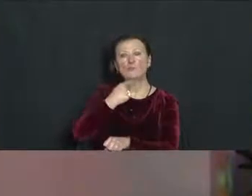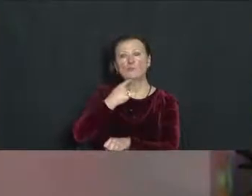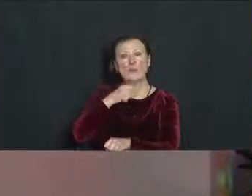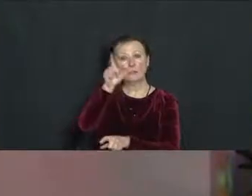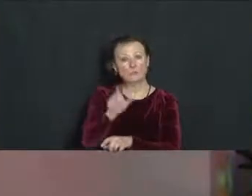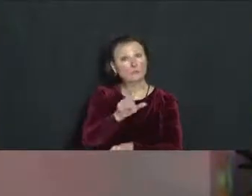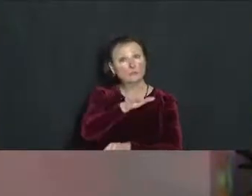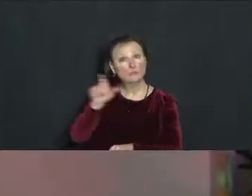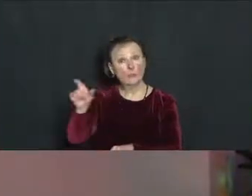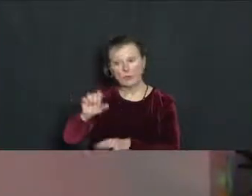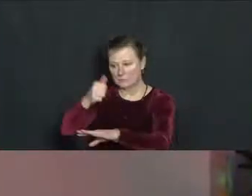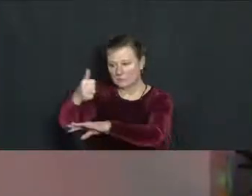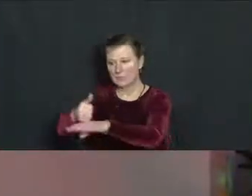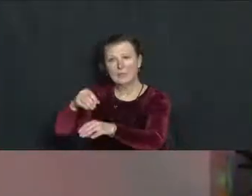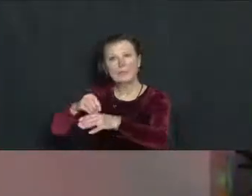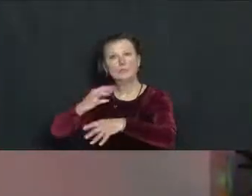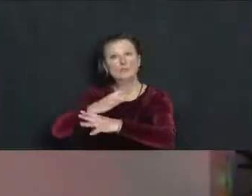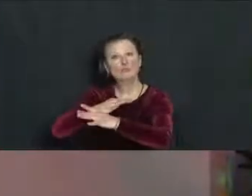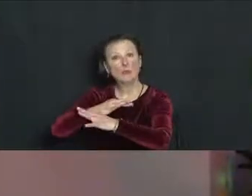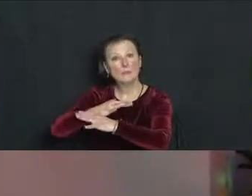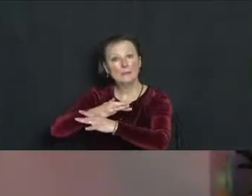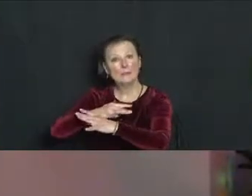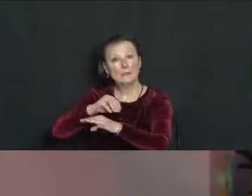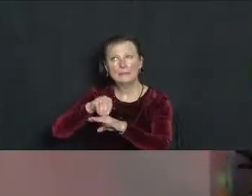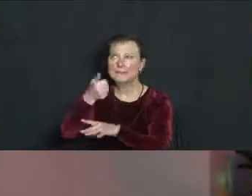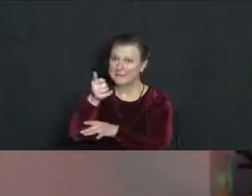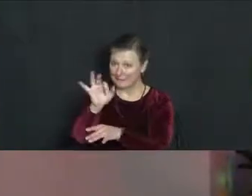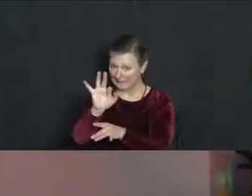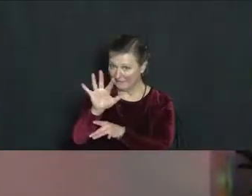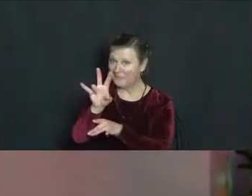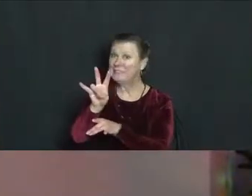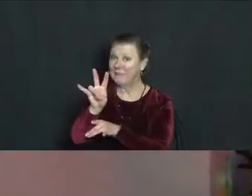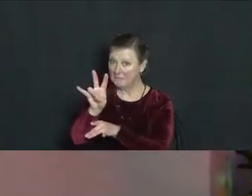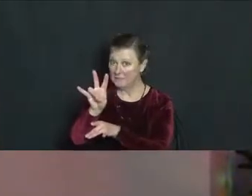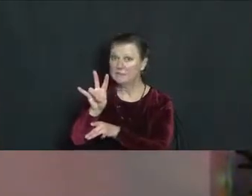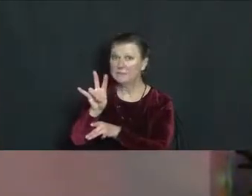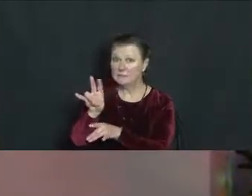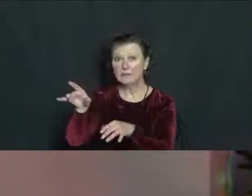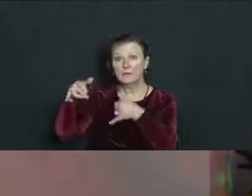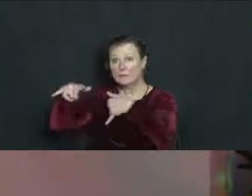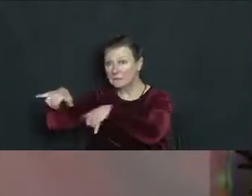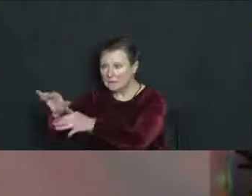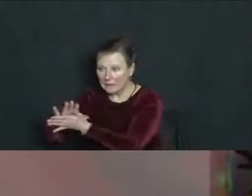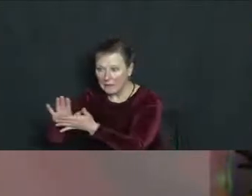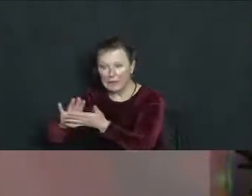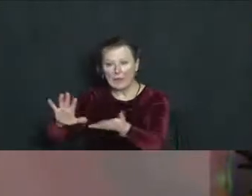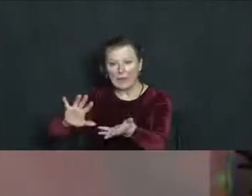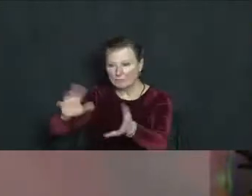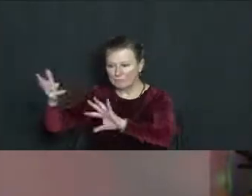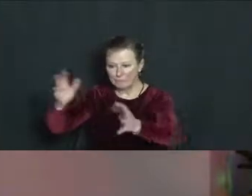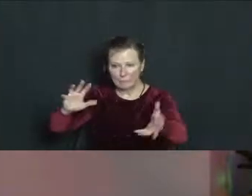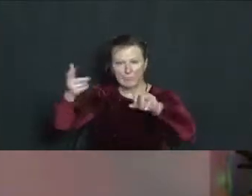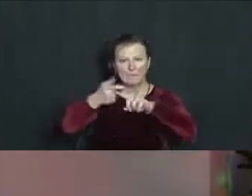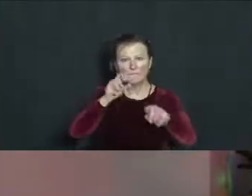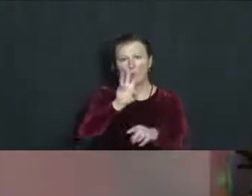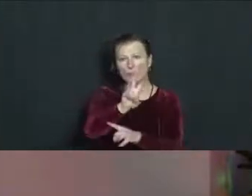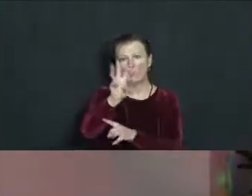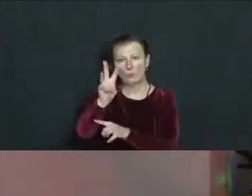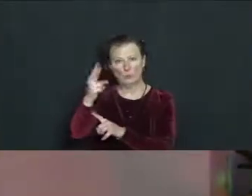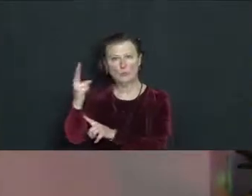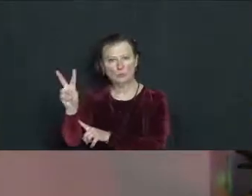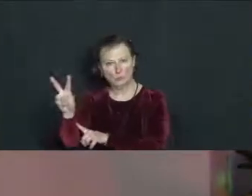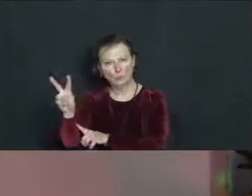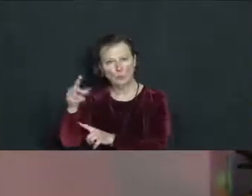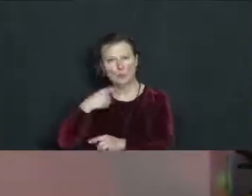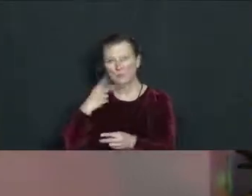in Germany. This was in 1957. They were still cleaning up the rubble from World War II. We'd see it when we'd